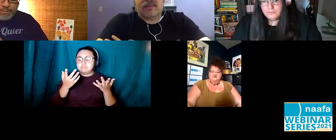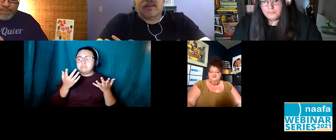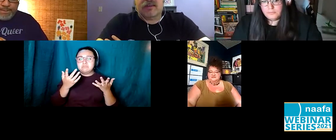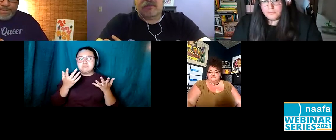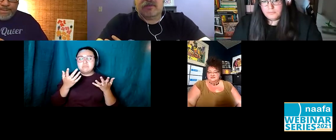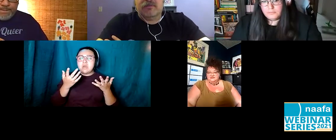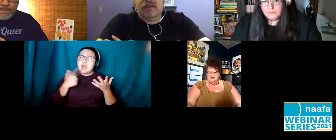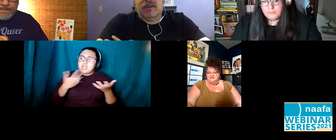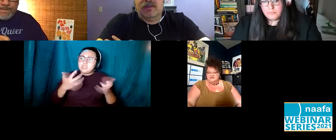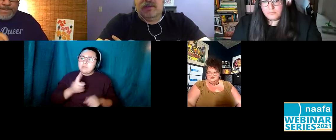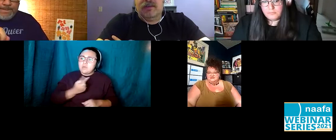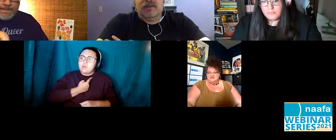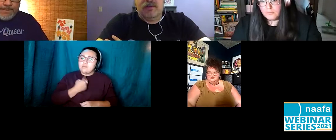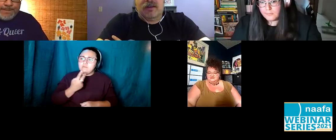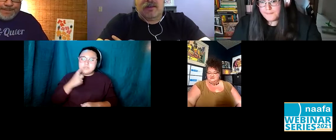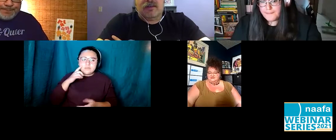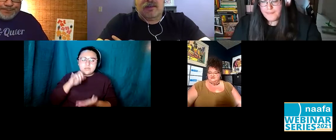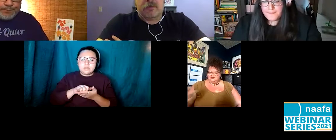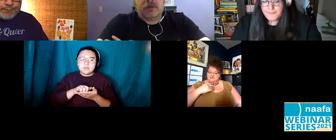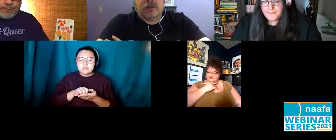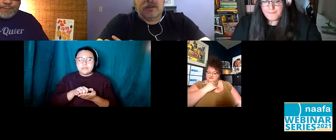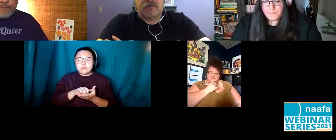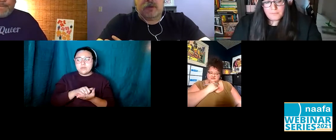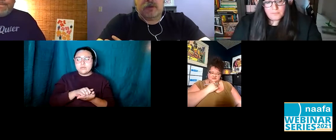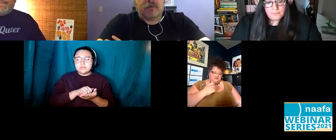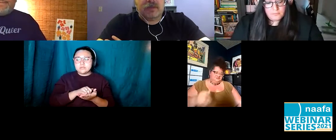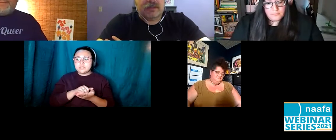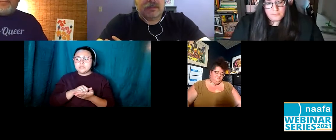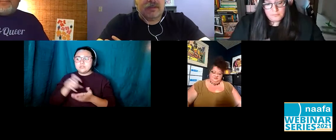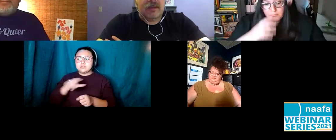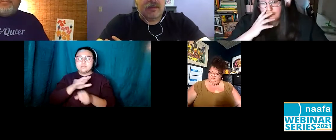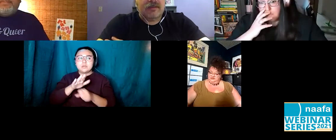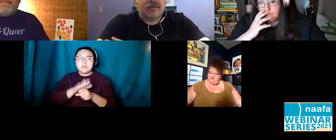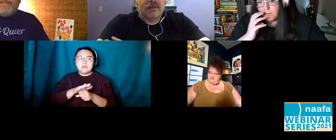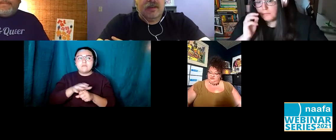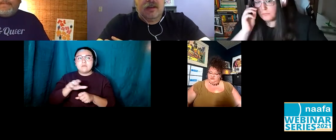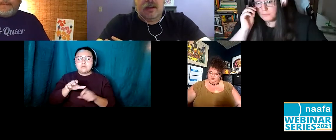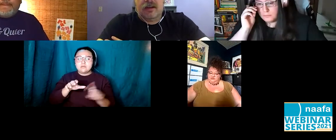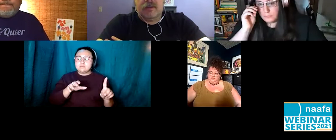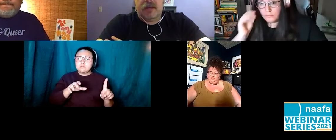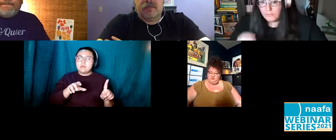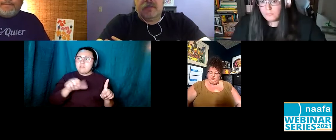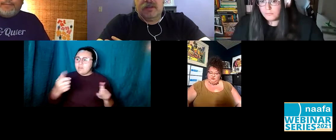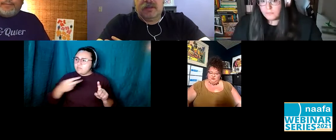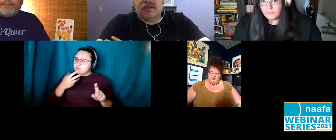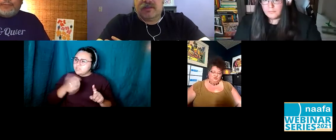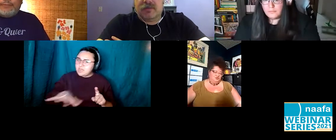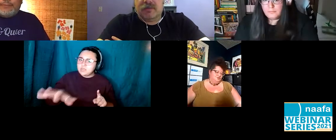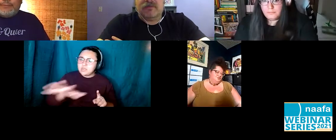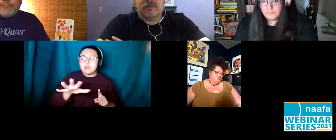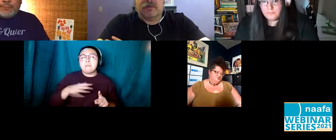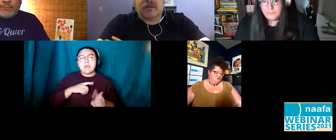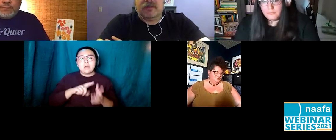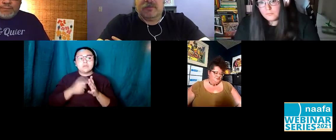that there should be an opportunity to hear from other voices. And my original intention had